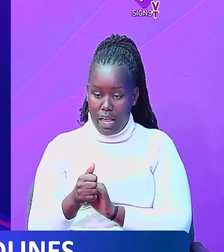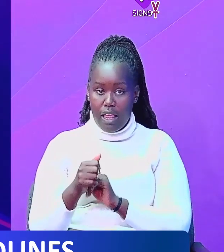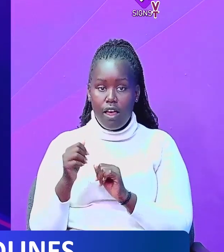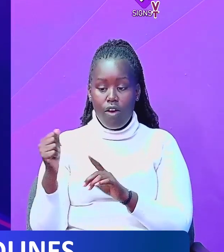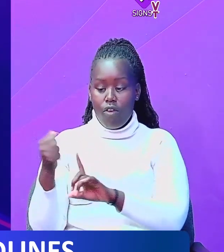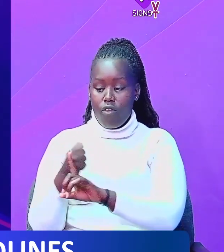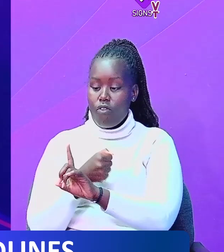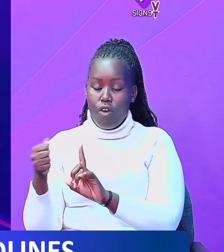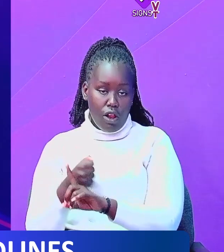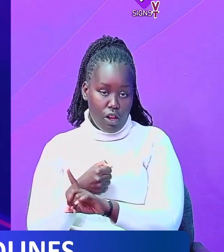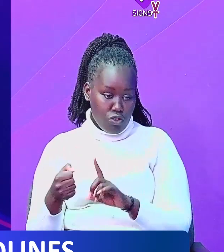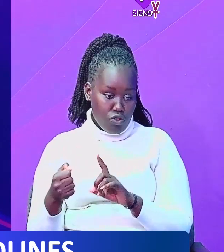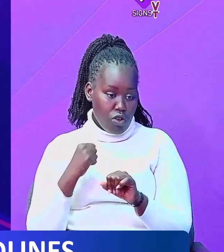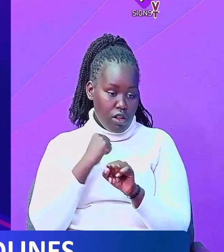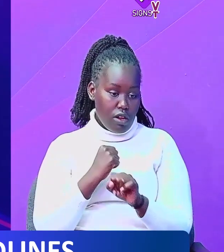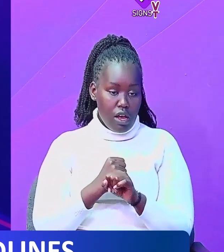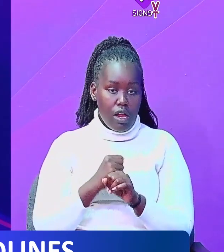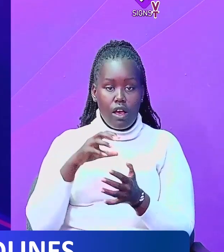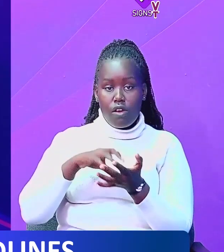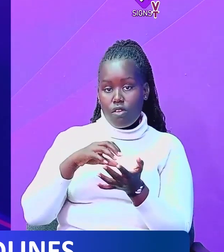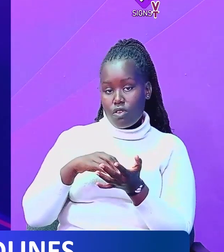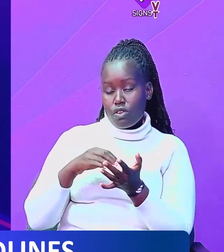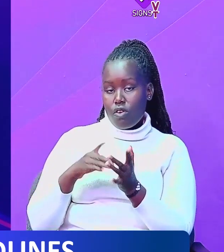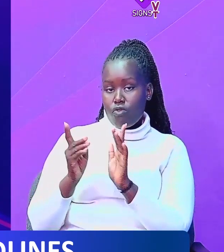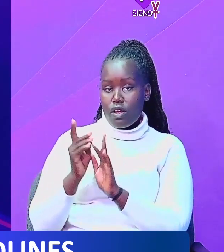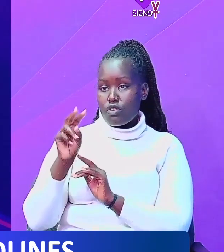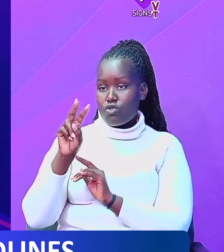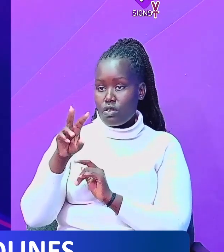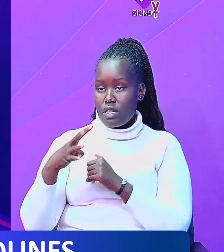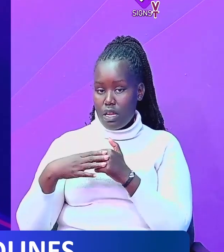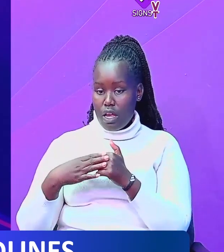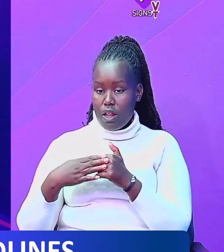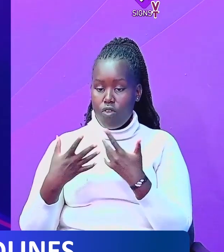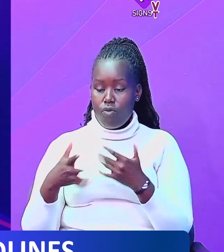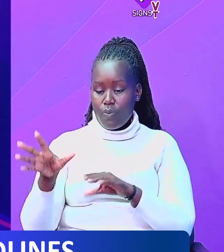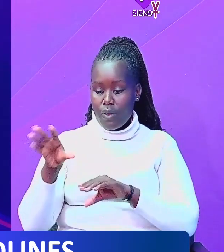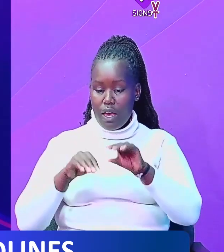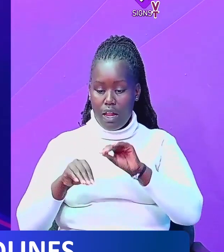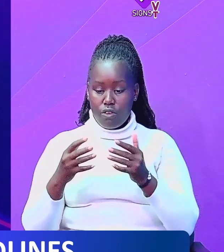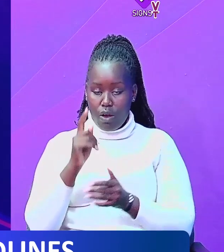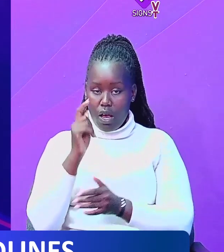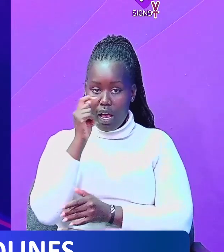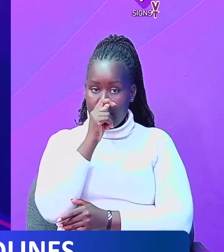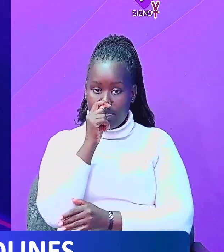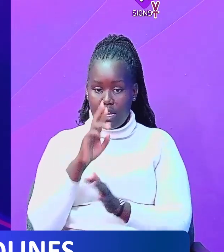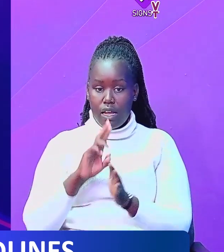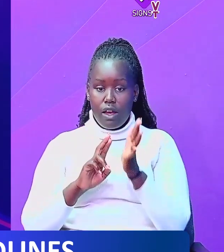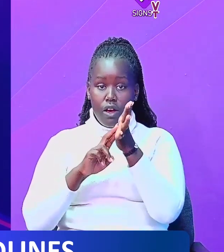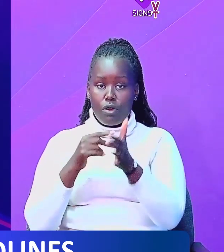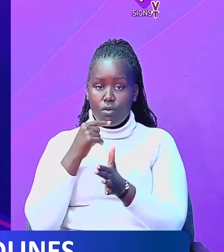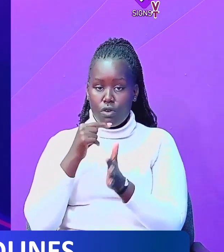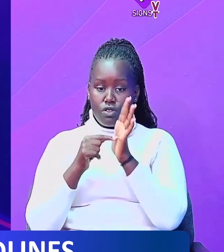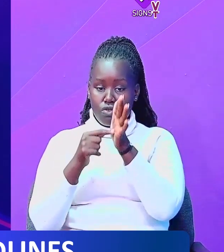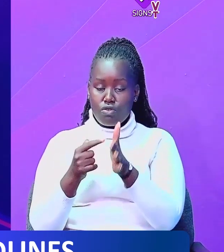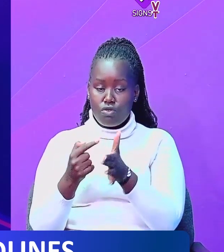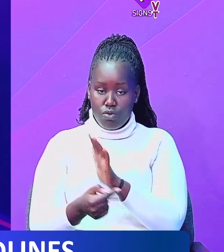the context of the 29th October elections in Tanzania, as the reports emerged that bodies may have been